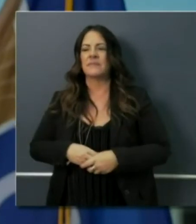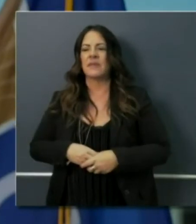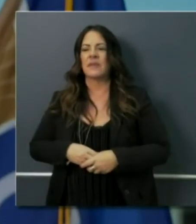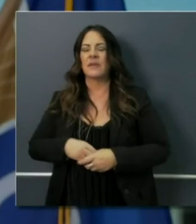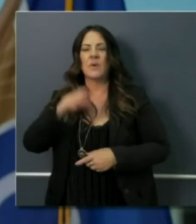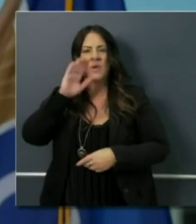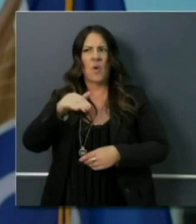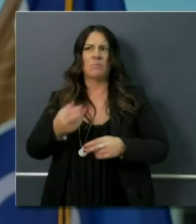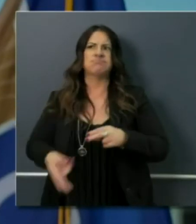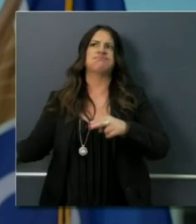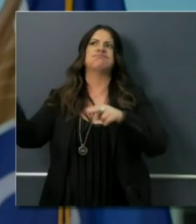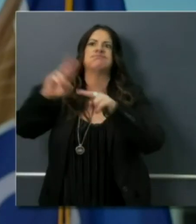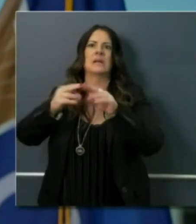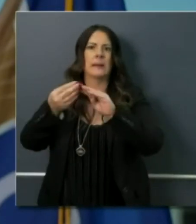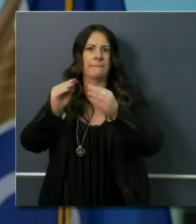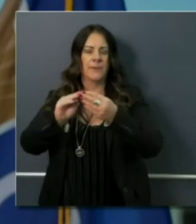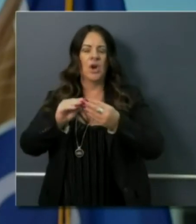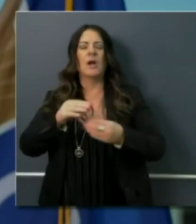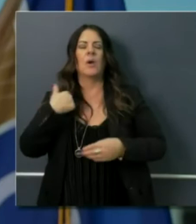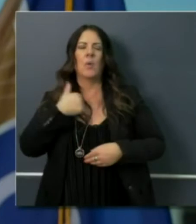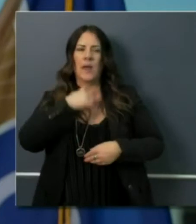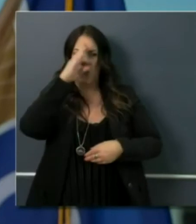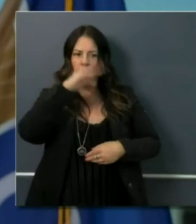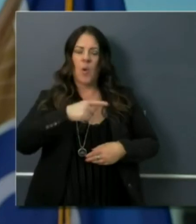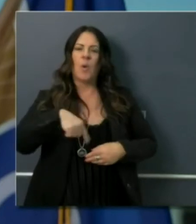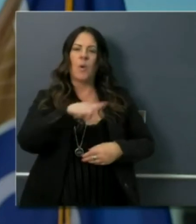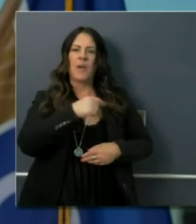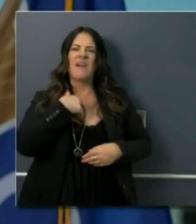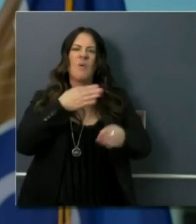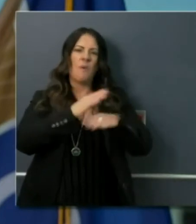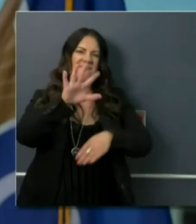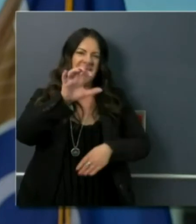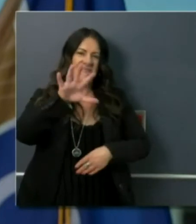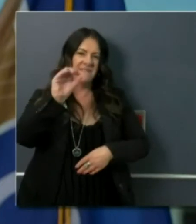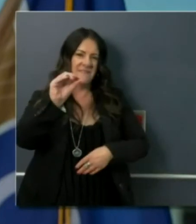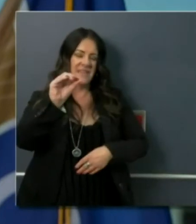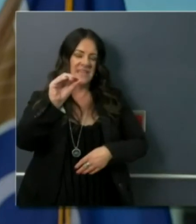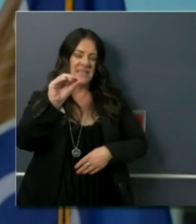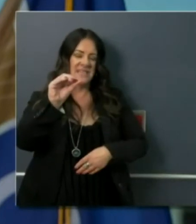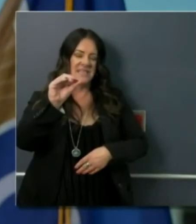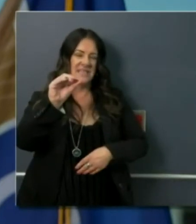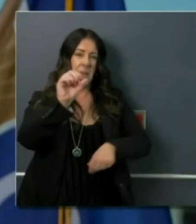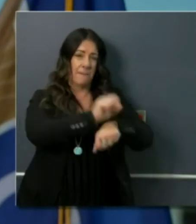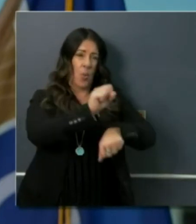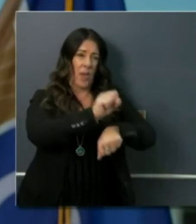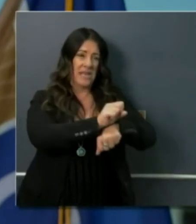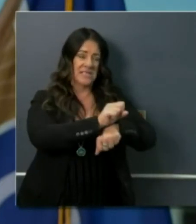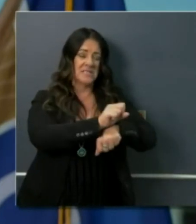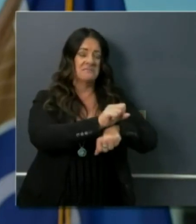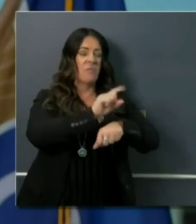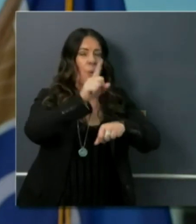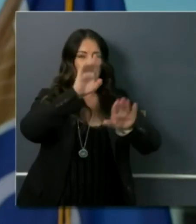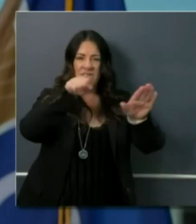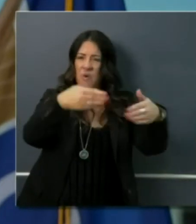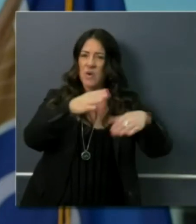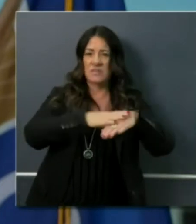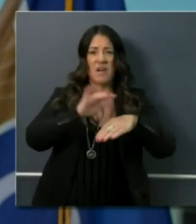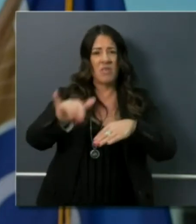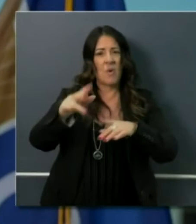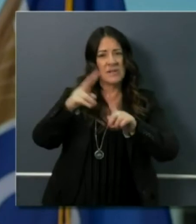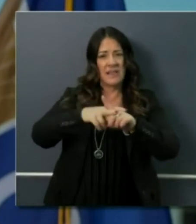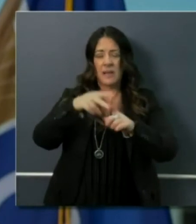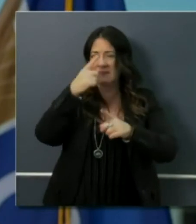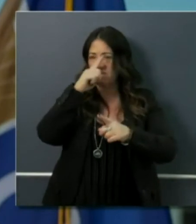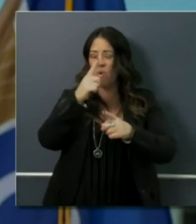she has reprioritized over 550 staff just to focus on that. We have hundreds more